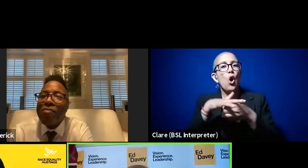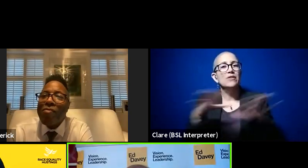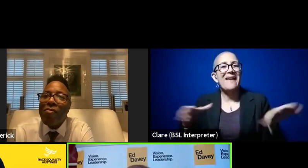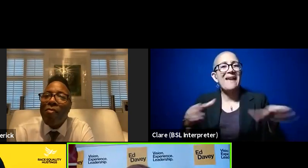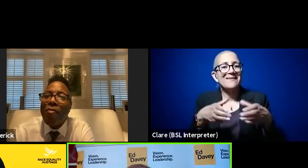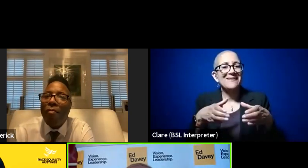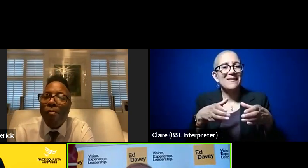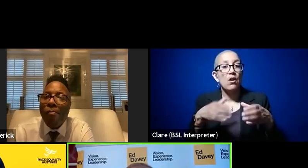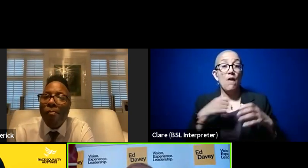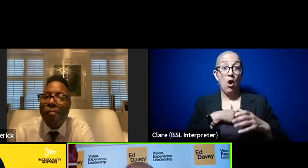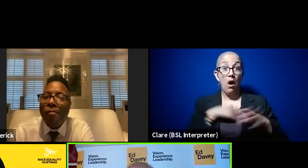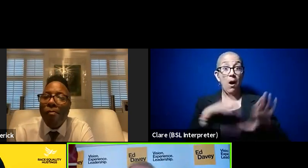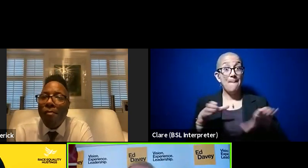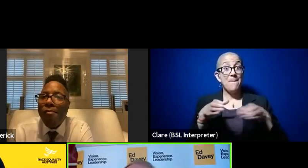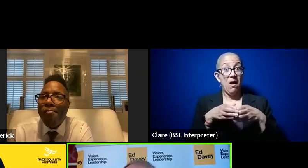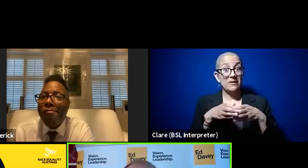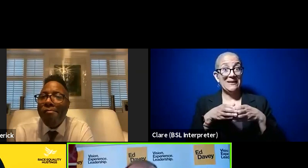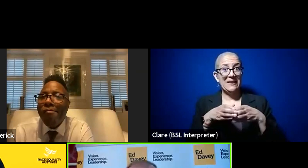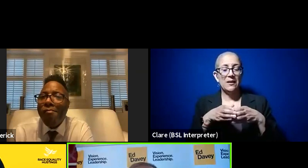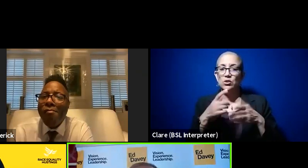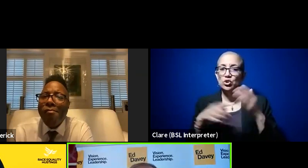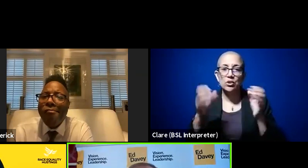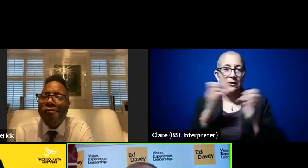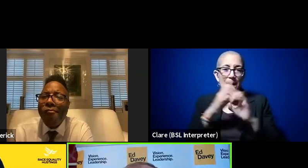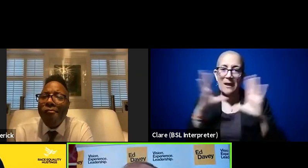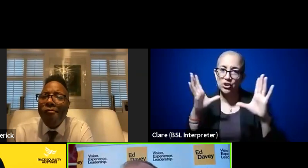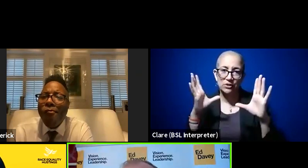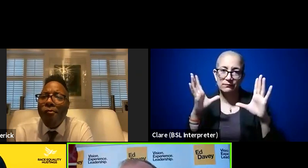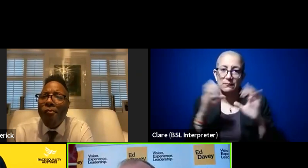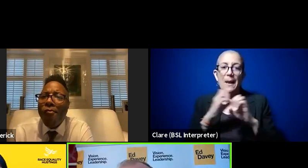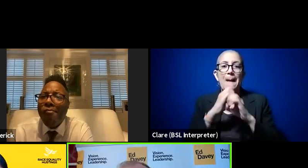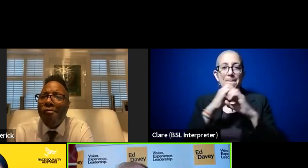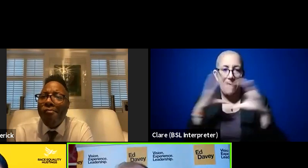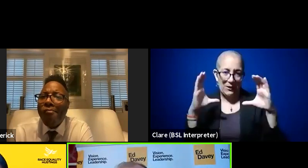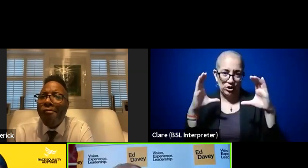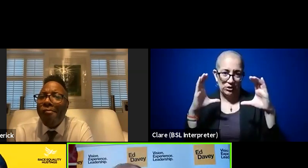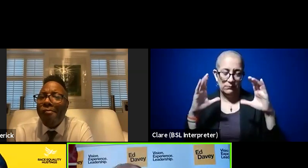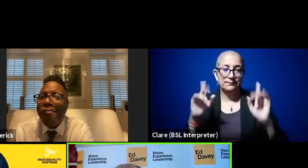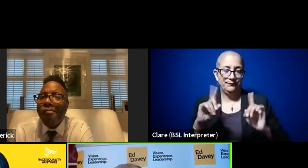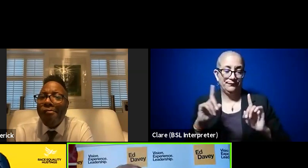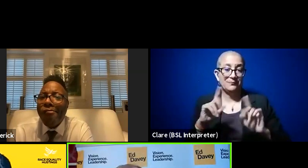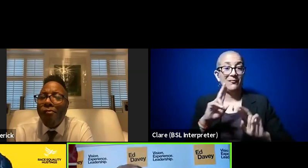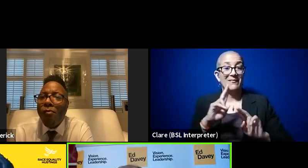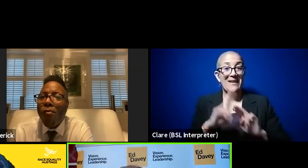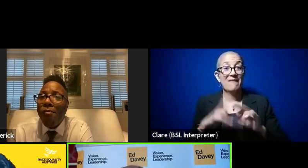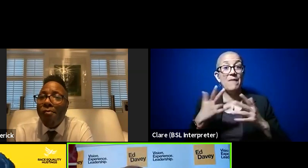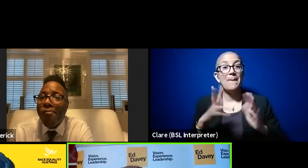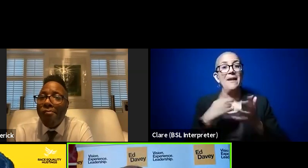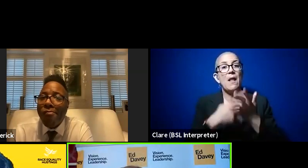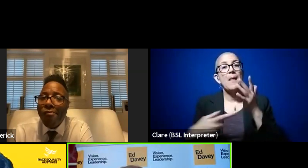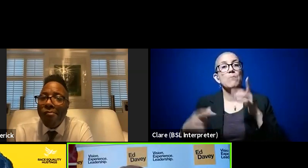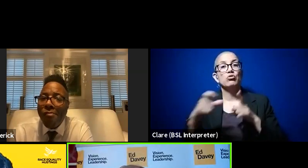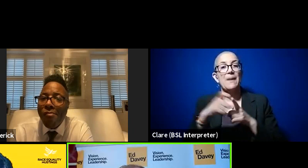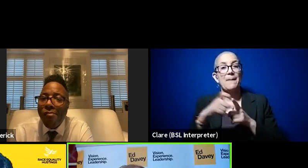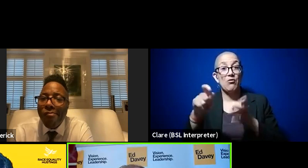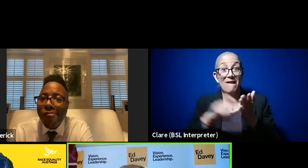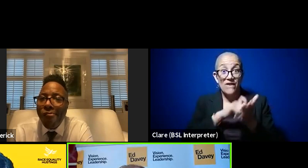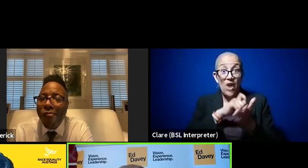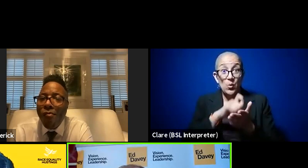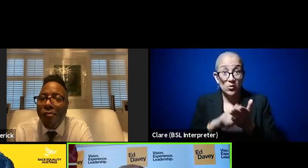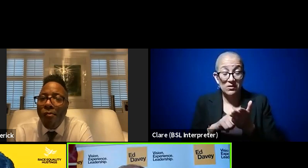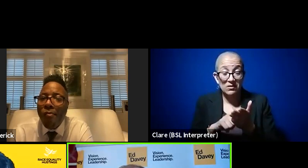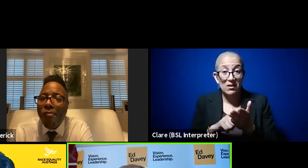our party, just imagine this. If it had been Liberal Democrat votes